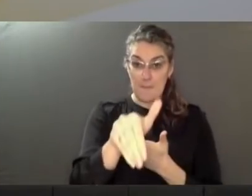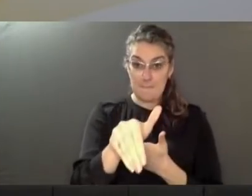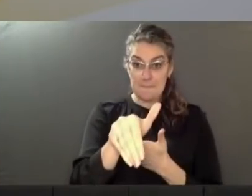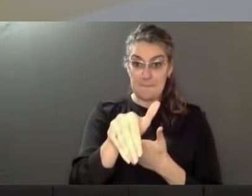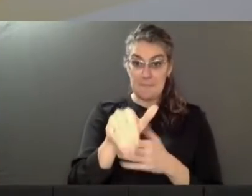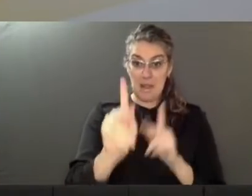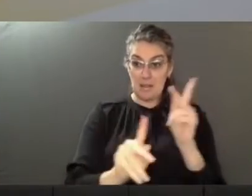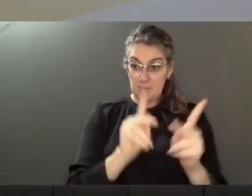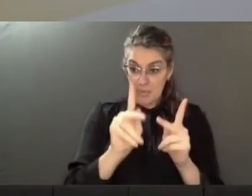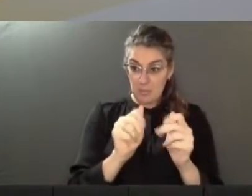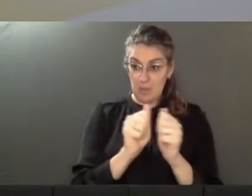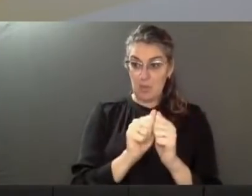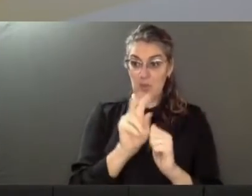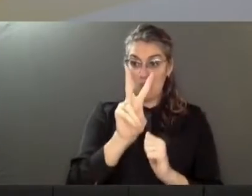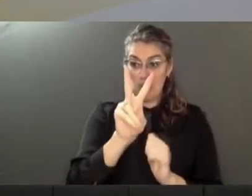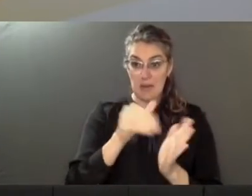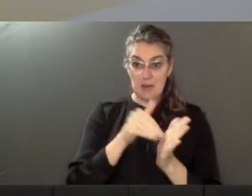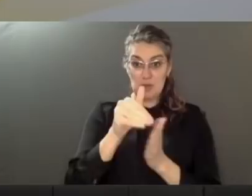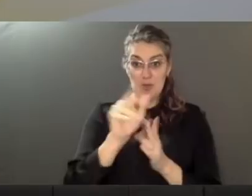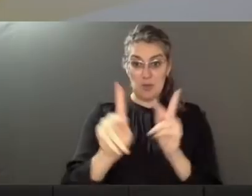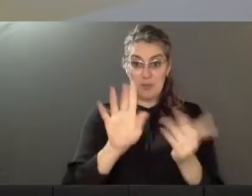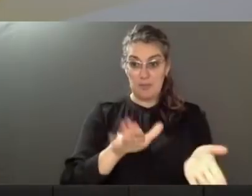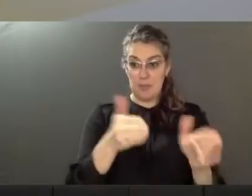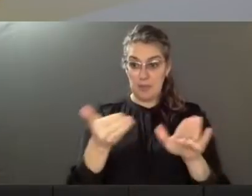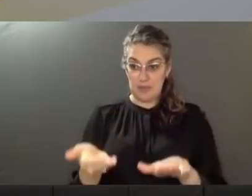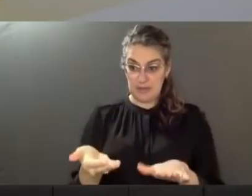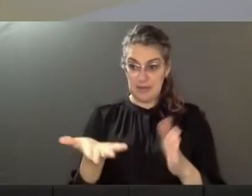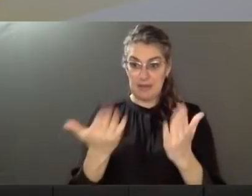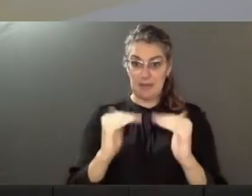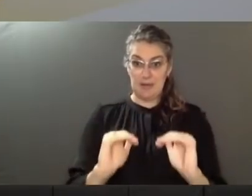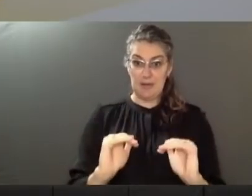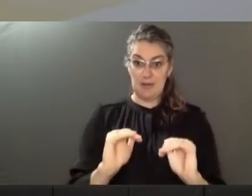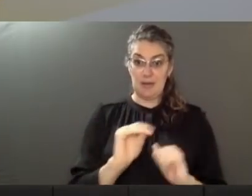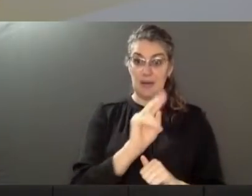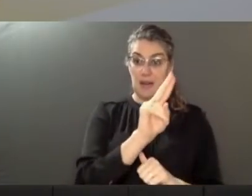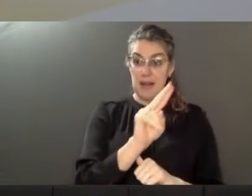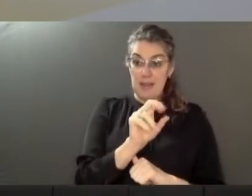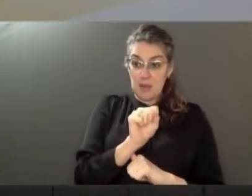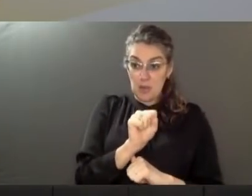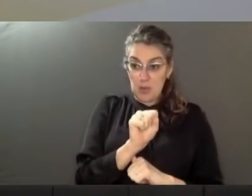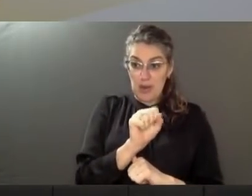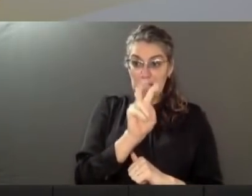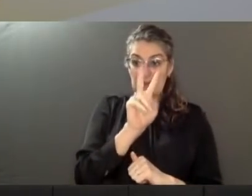400,000 deaths related to COVID-19. It's predicted there could be an